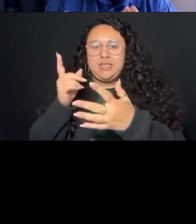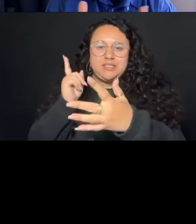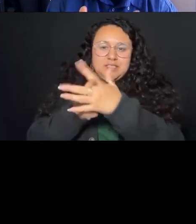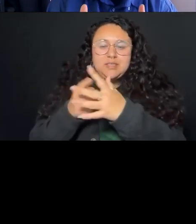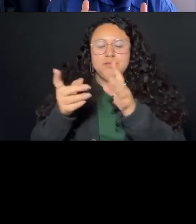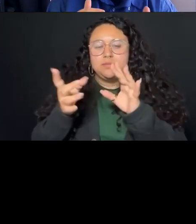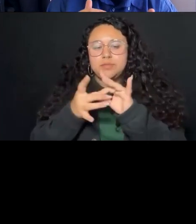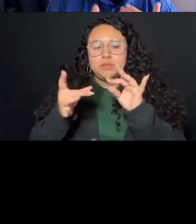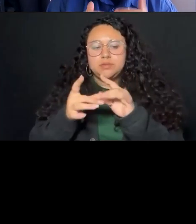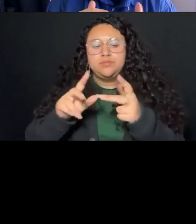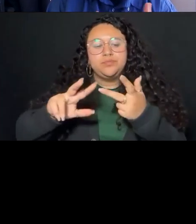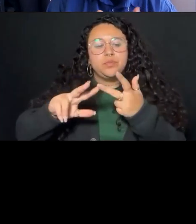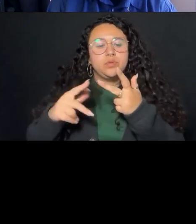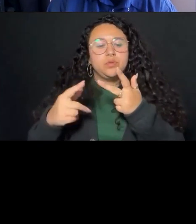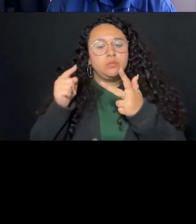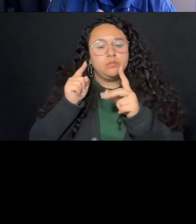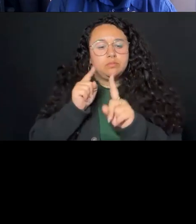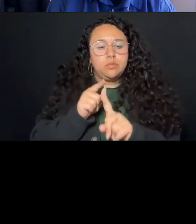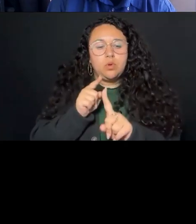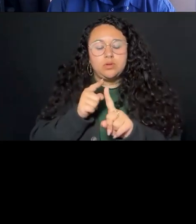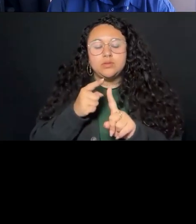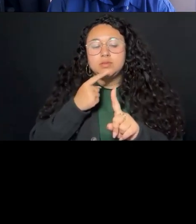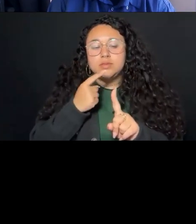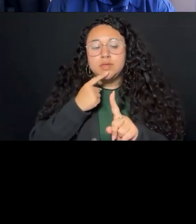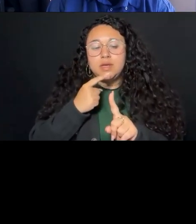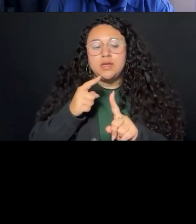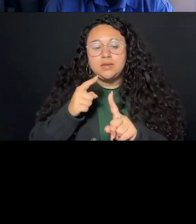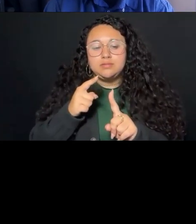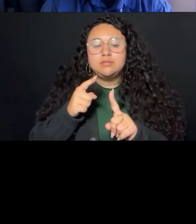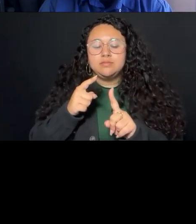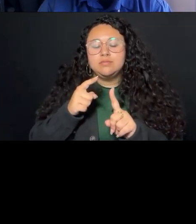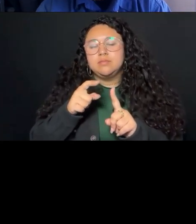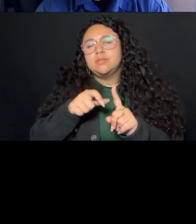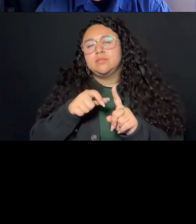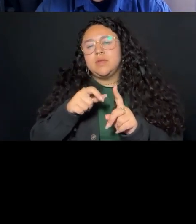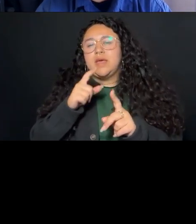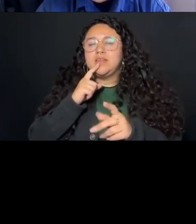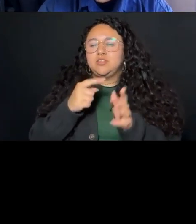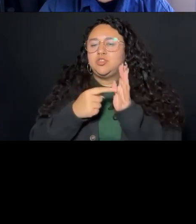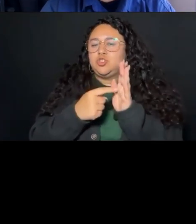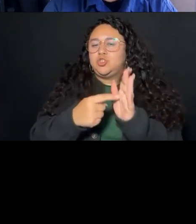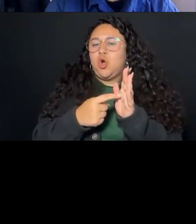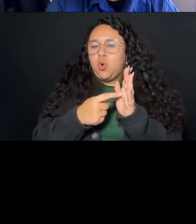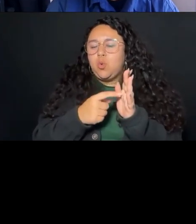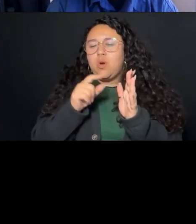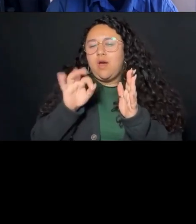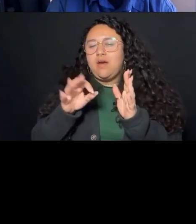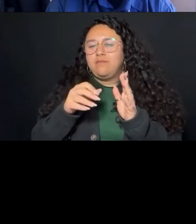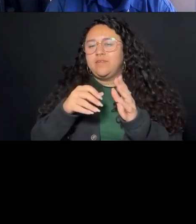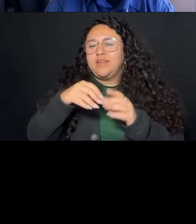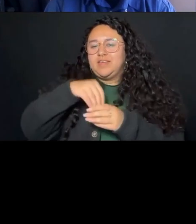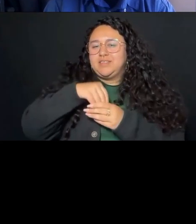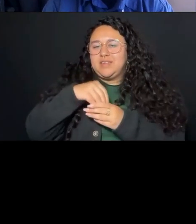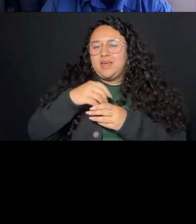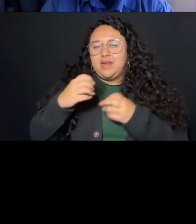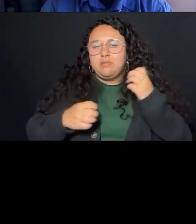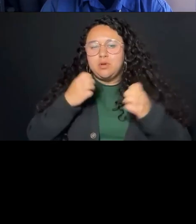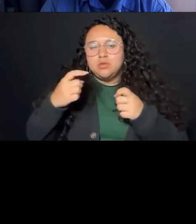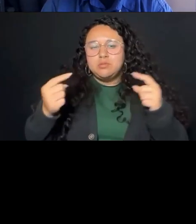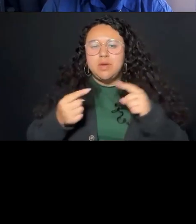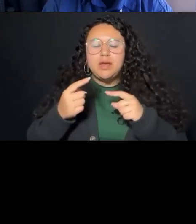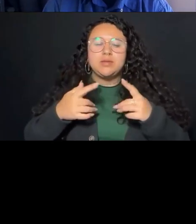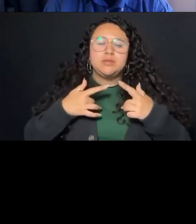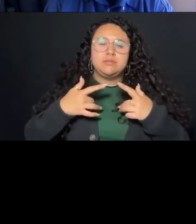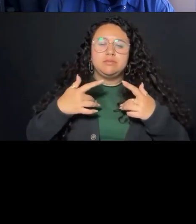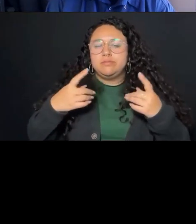is it's a symptom of an underlying emotional pain. So it can be a symptom of underlying depression or anxiety or something that's more chronic